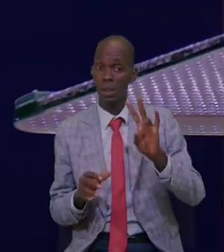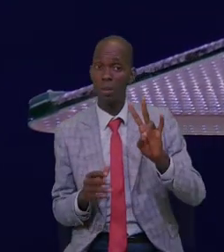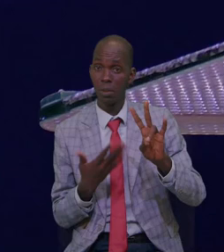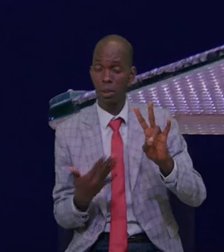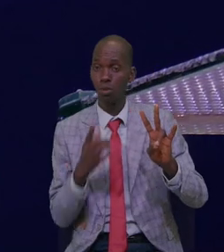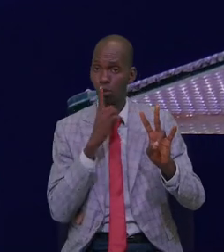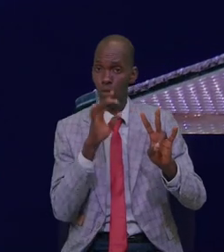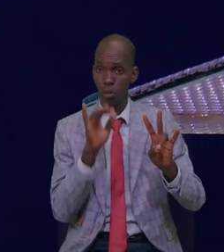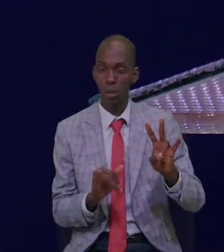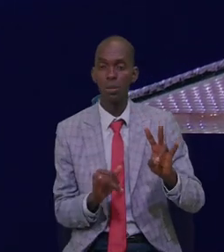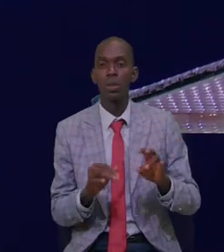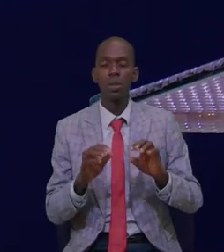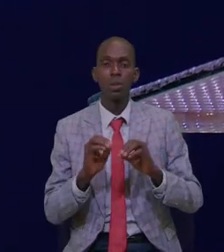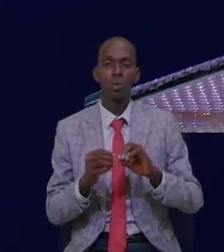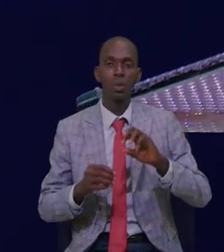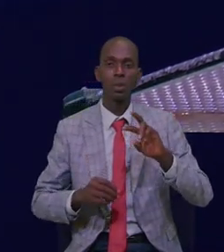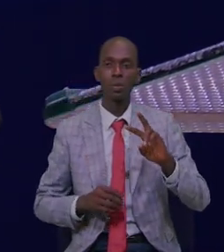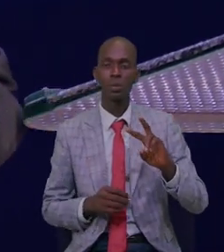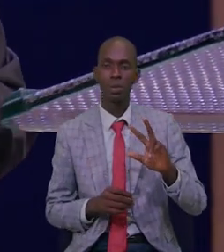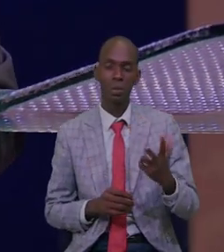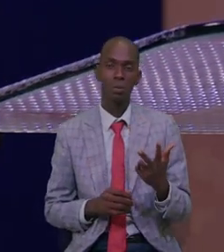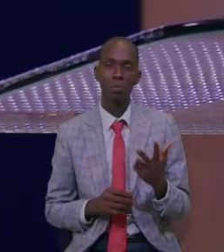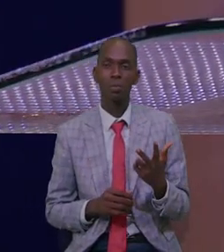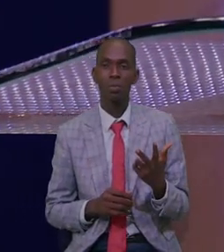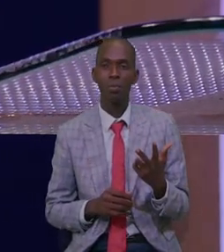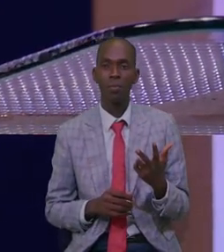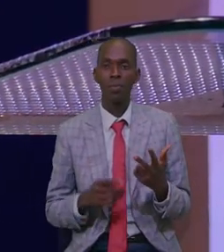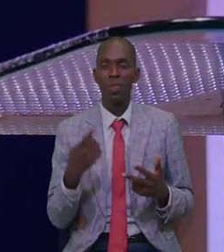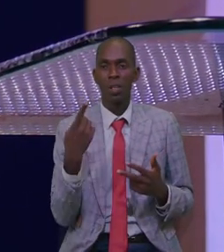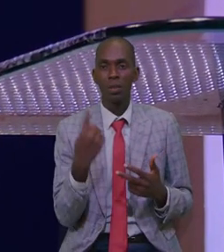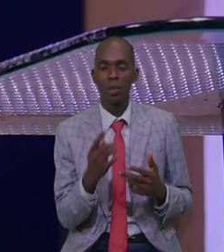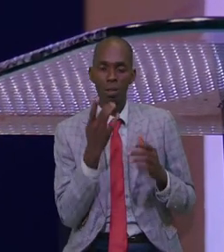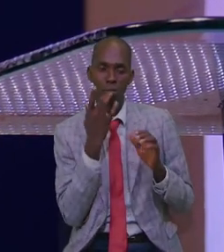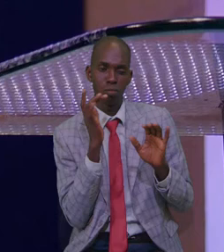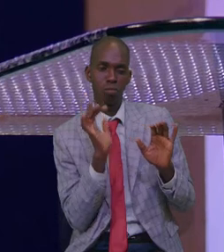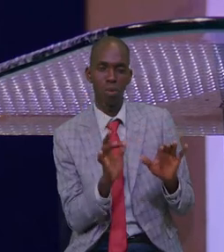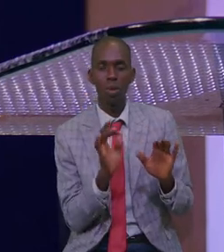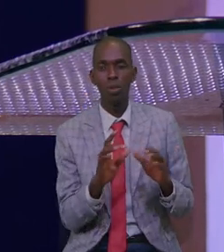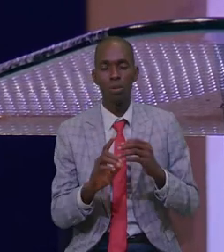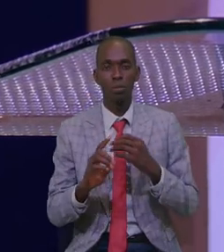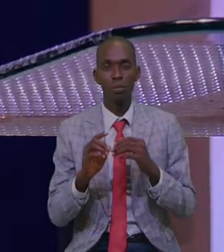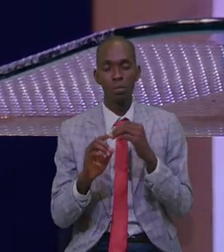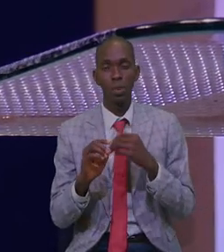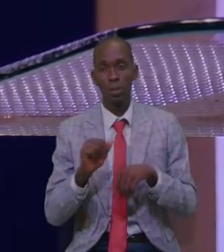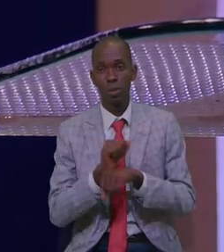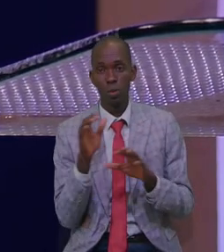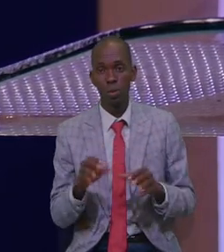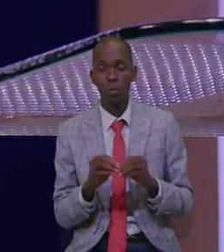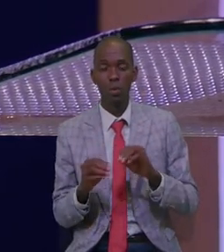Then the stumbling stone. Then number three, the scorned stone. Number four is the